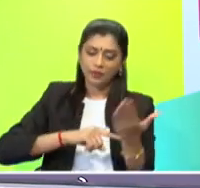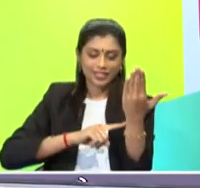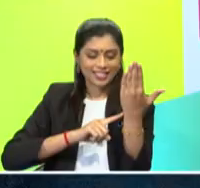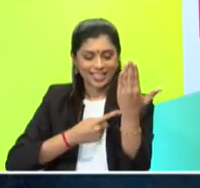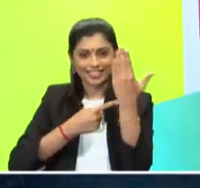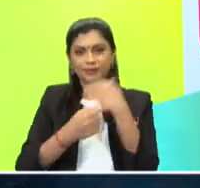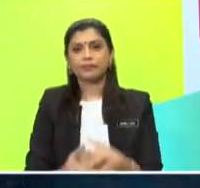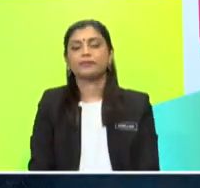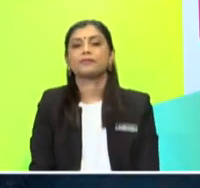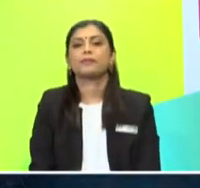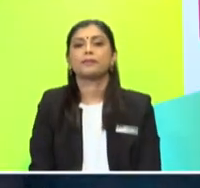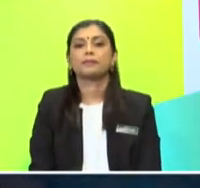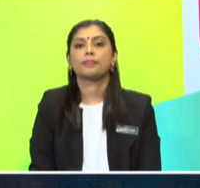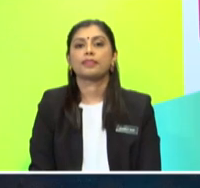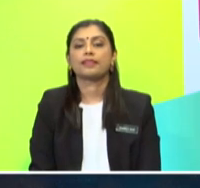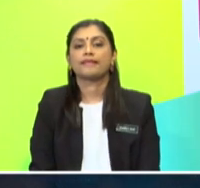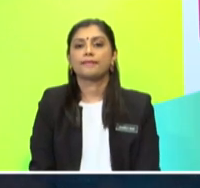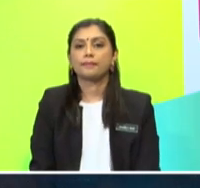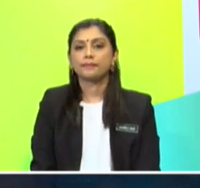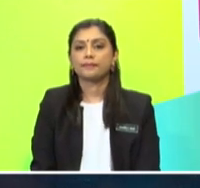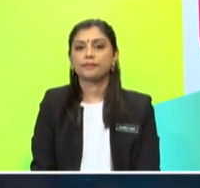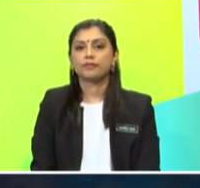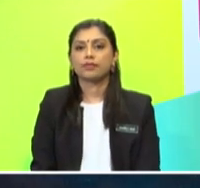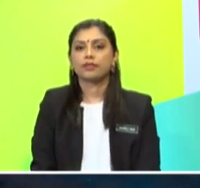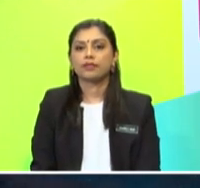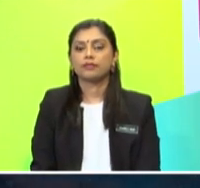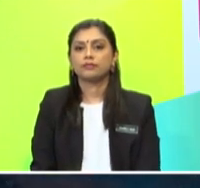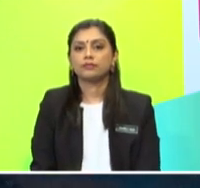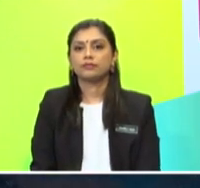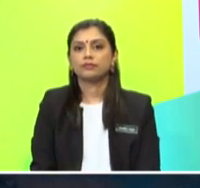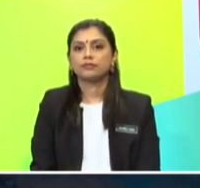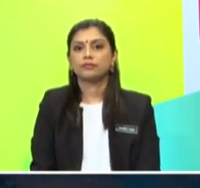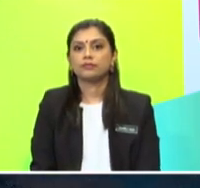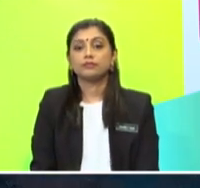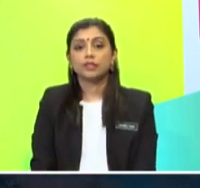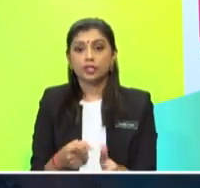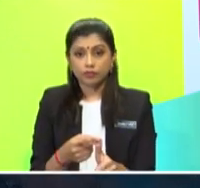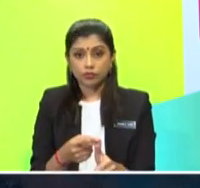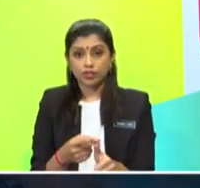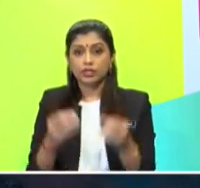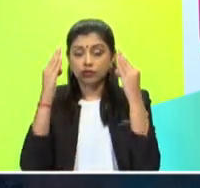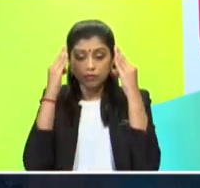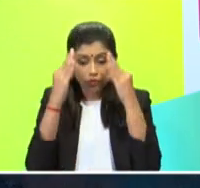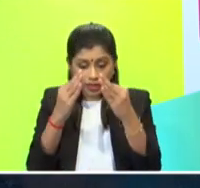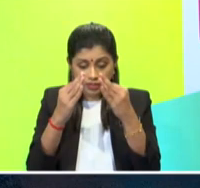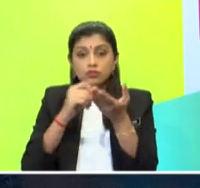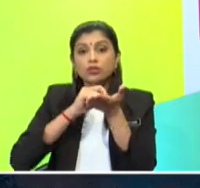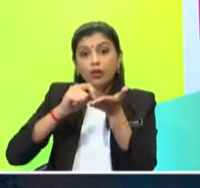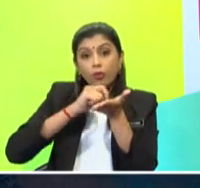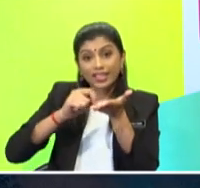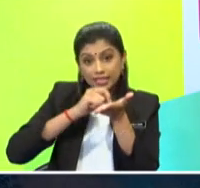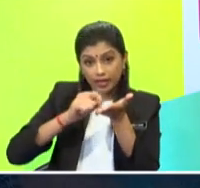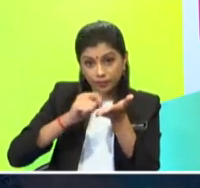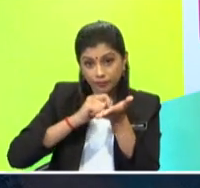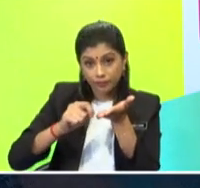All right, now, today we are going to focus on writing, definitely. Mm-hmm. Yep. And